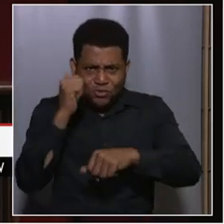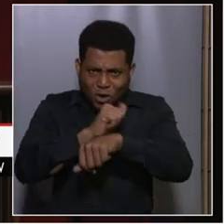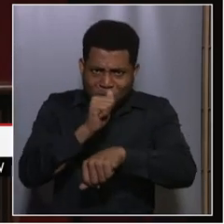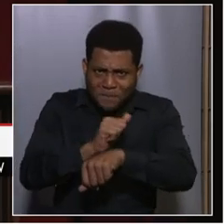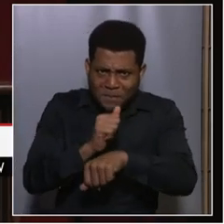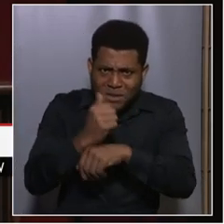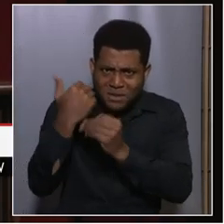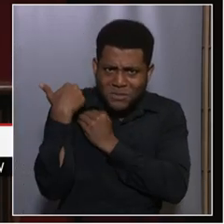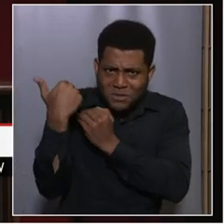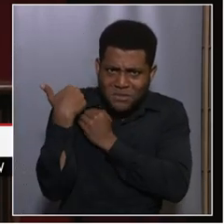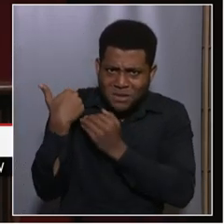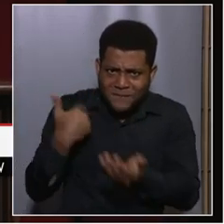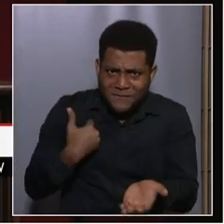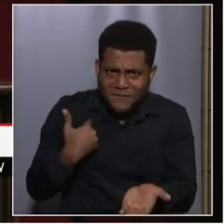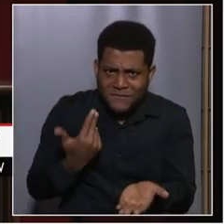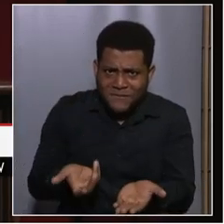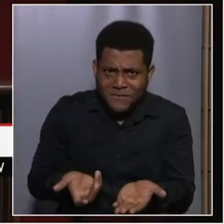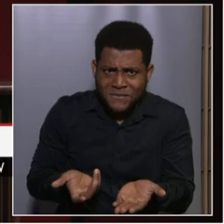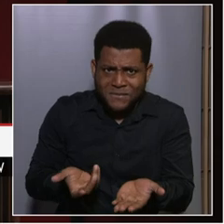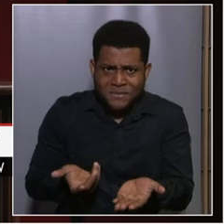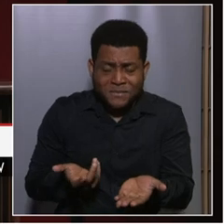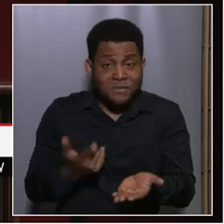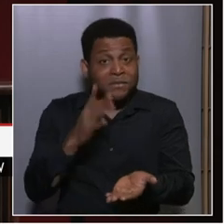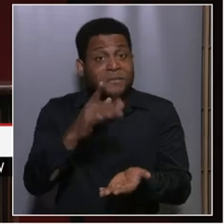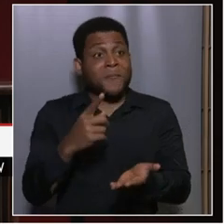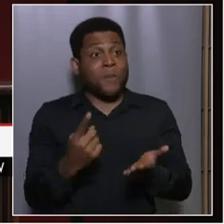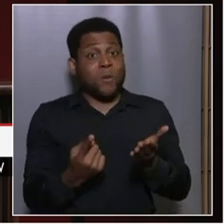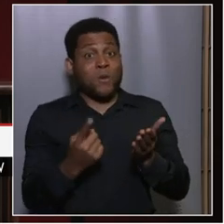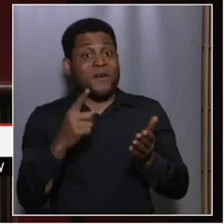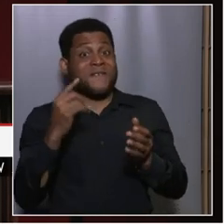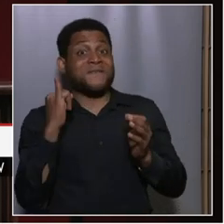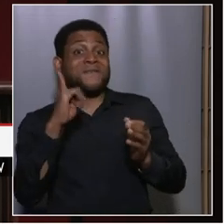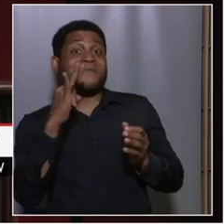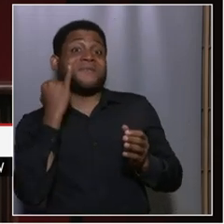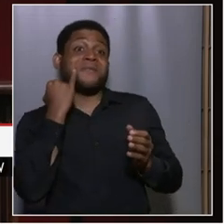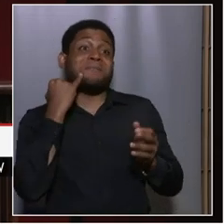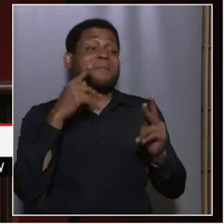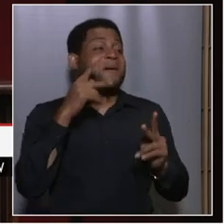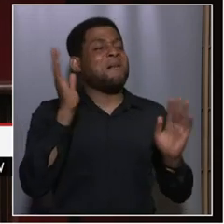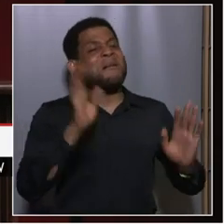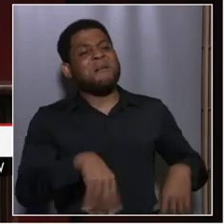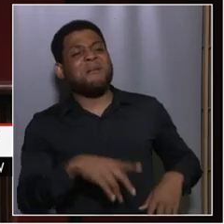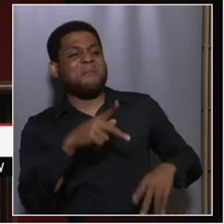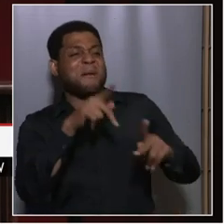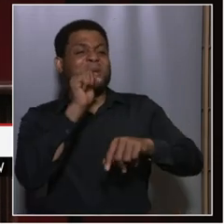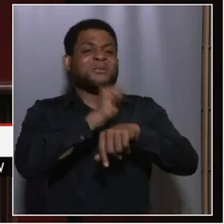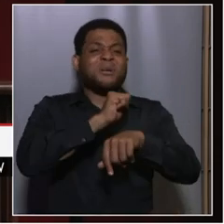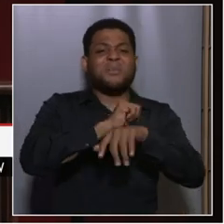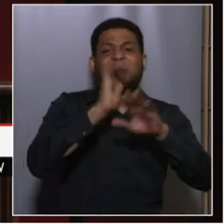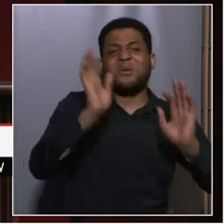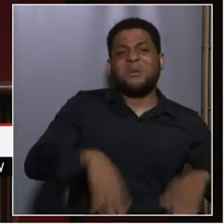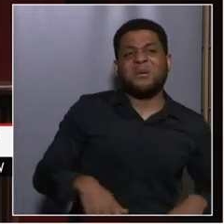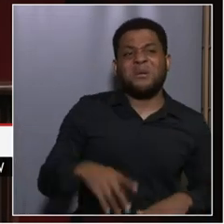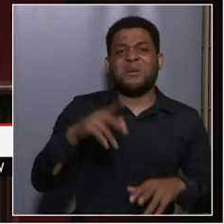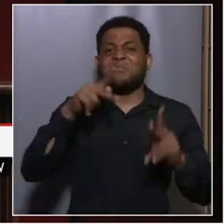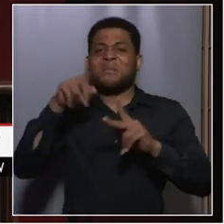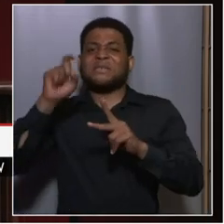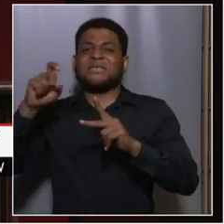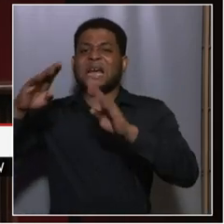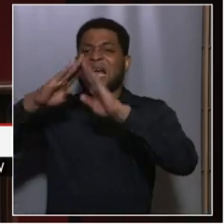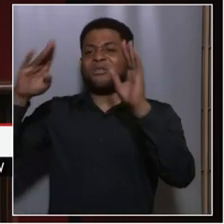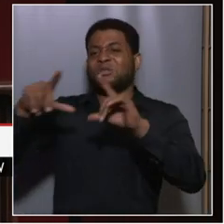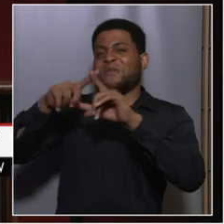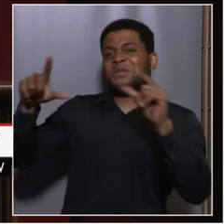conversation, it all comes down to, well, people just need a job, Mayor. People just need a housing voucher. Mayor. That may be true, but they need to be ready for it